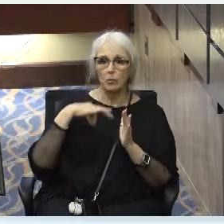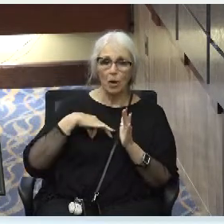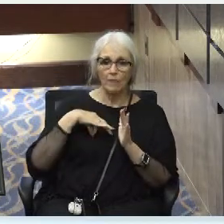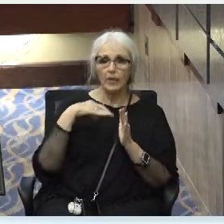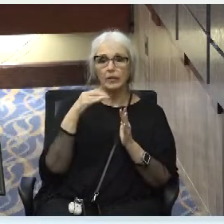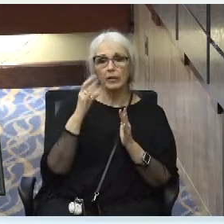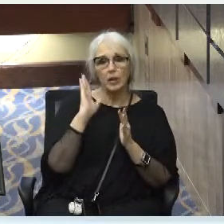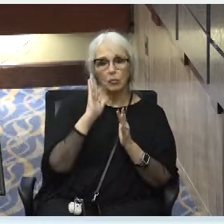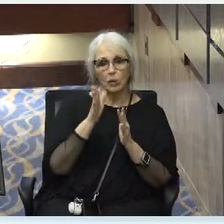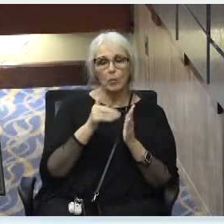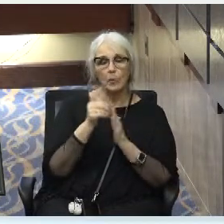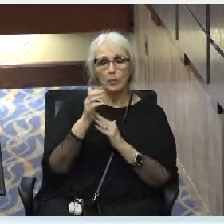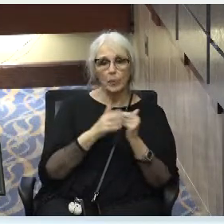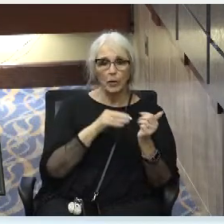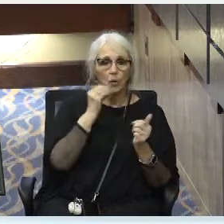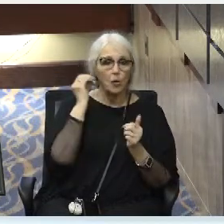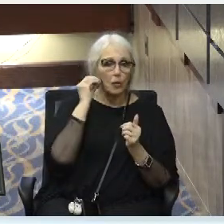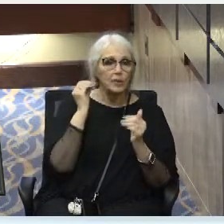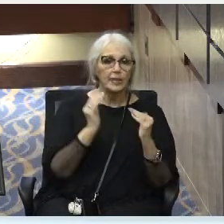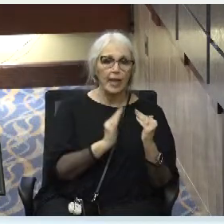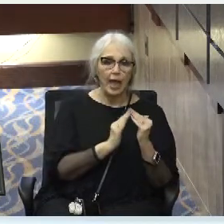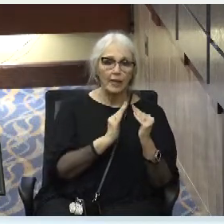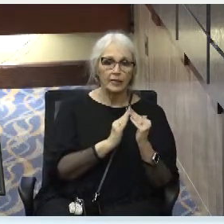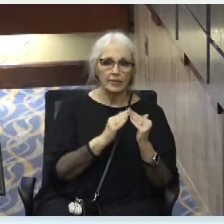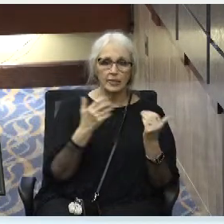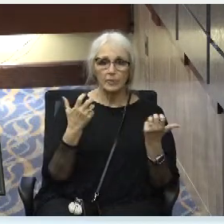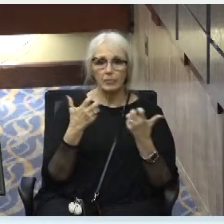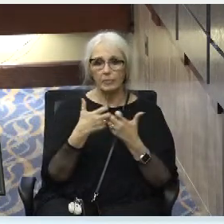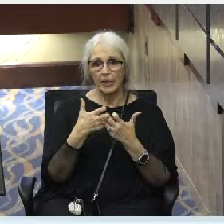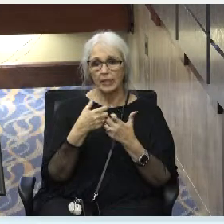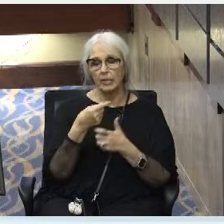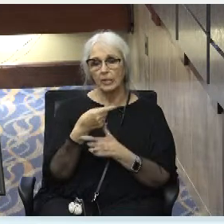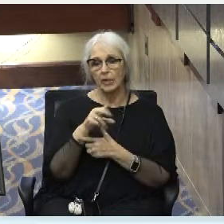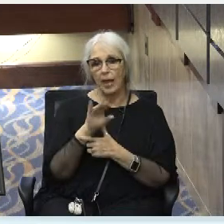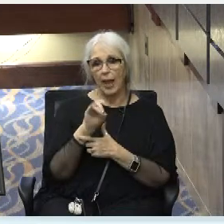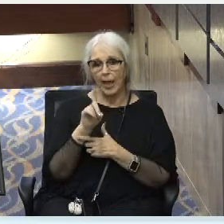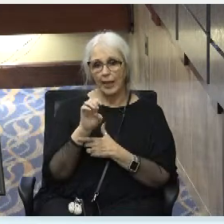will construct homes for households who meet the HUD income guidelines.